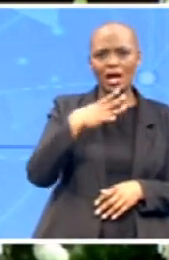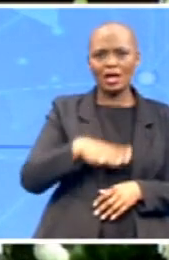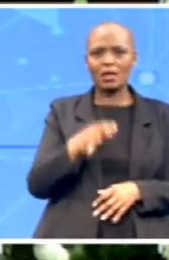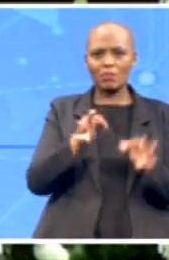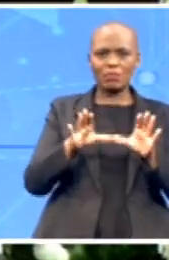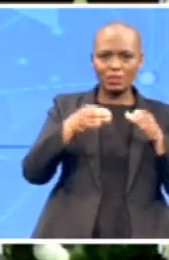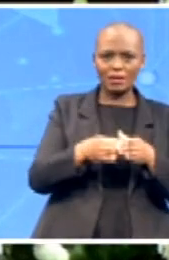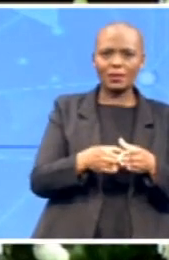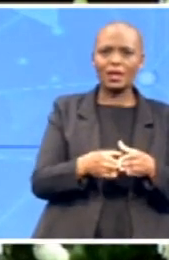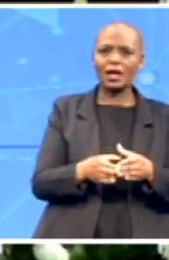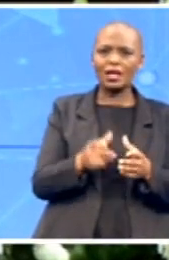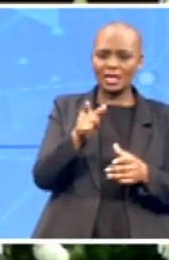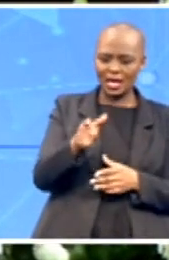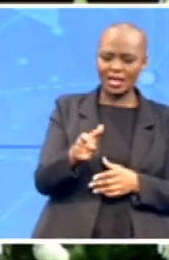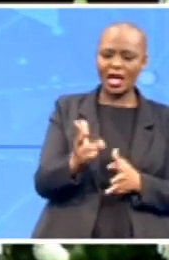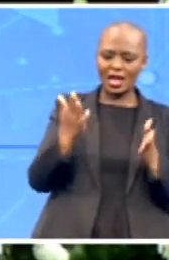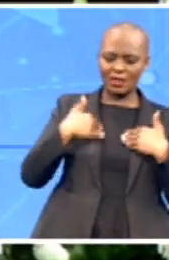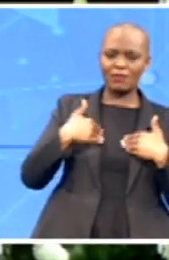part. Editor to give away.